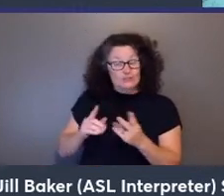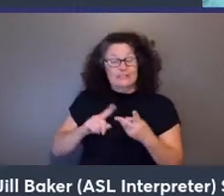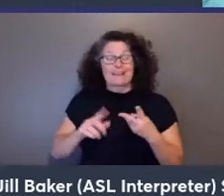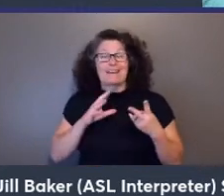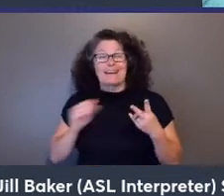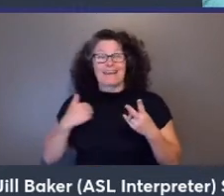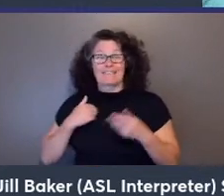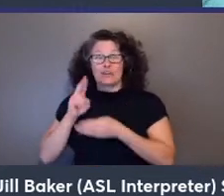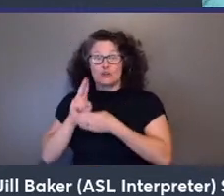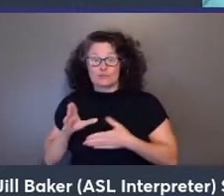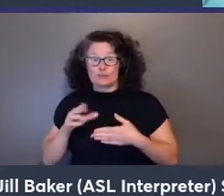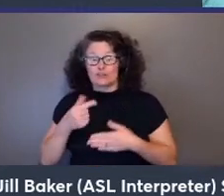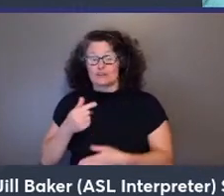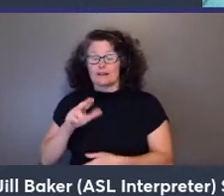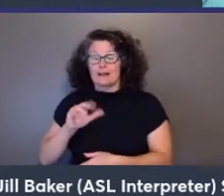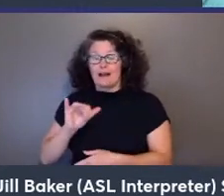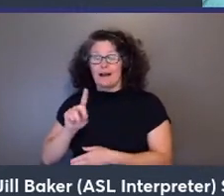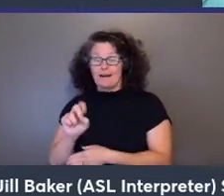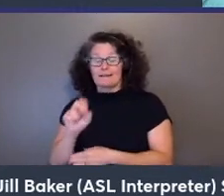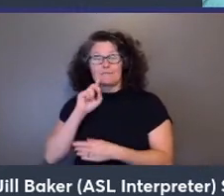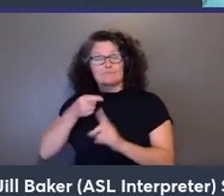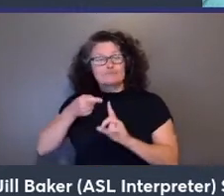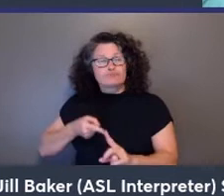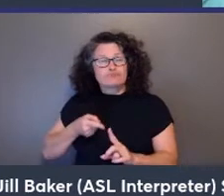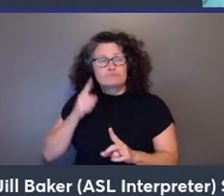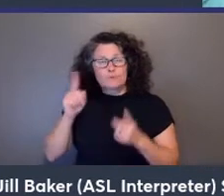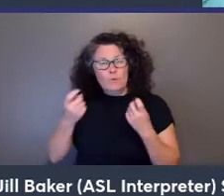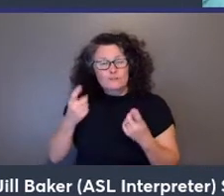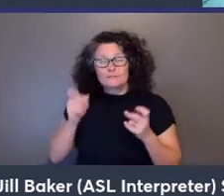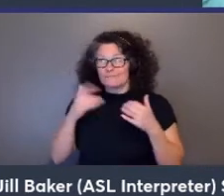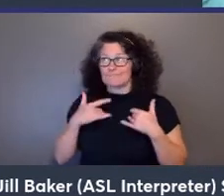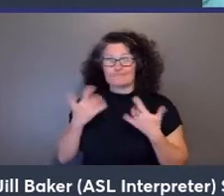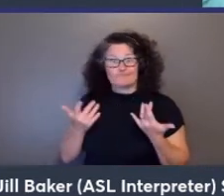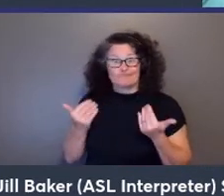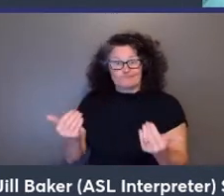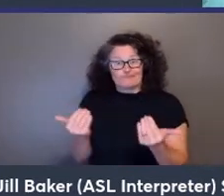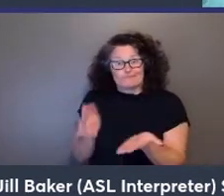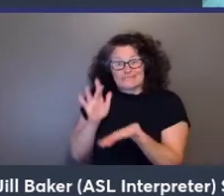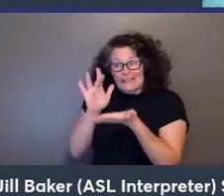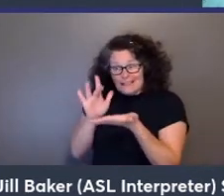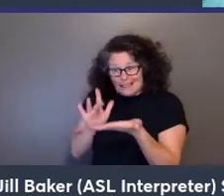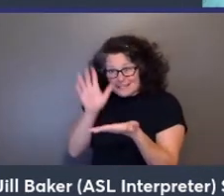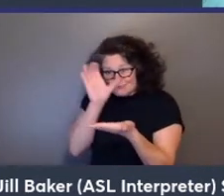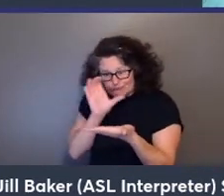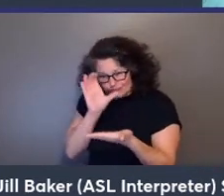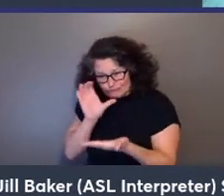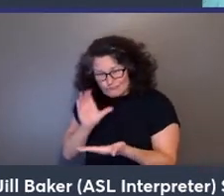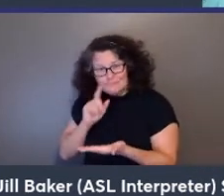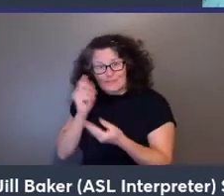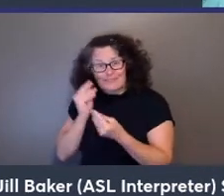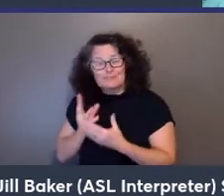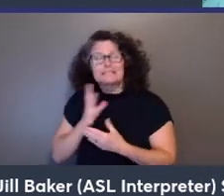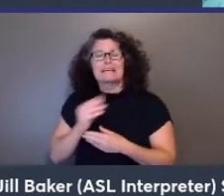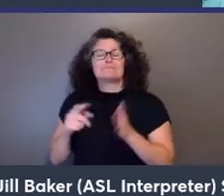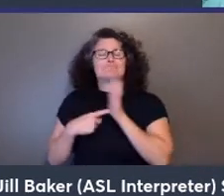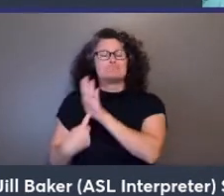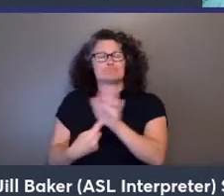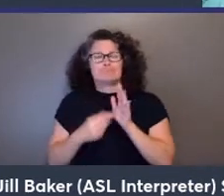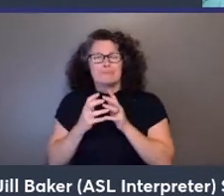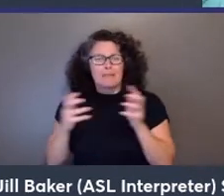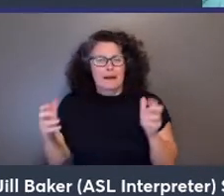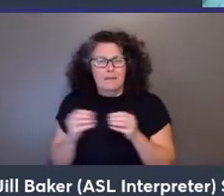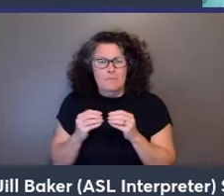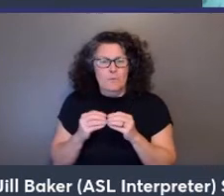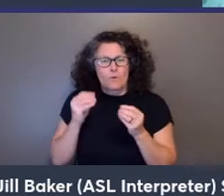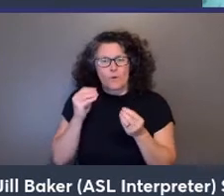user guide. If you have specific questions, feel free to go there and then look for the details. And I also list a whole lot of